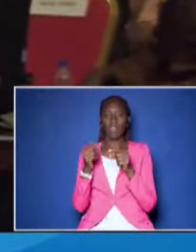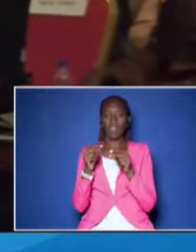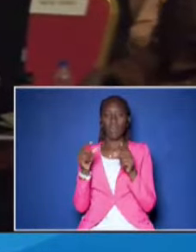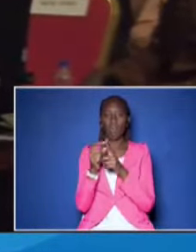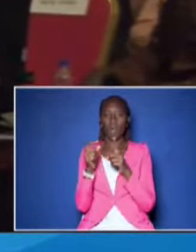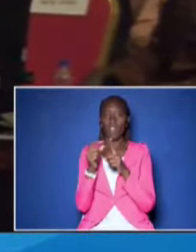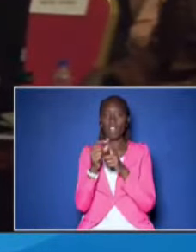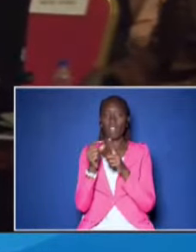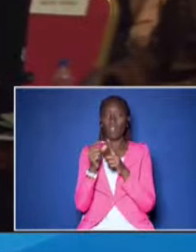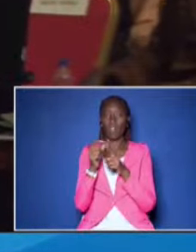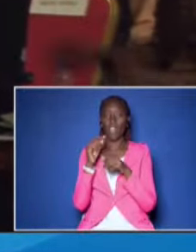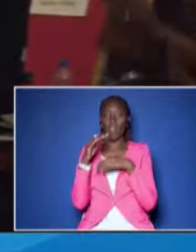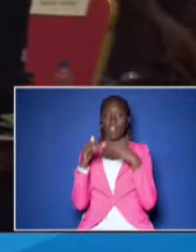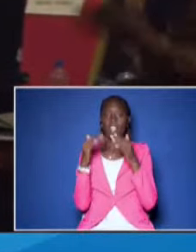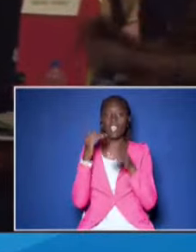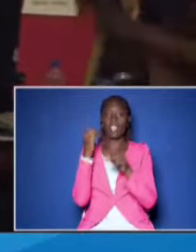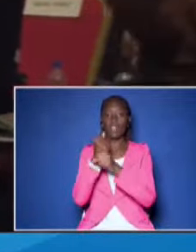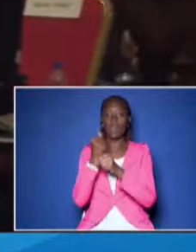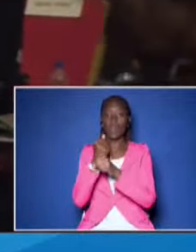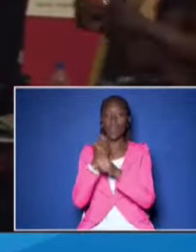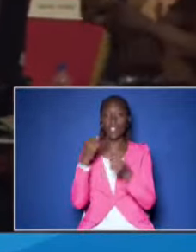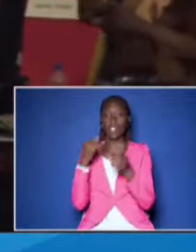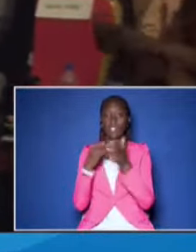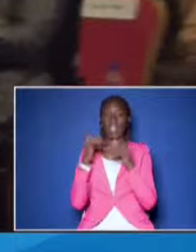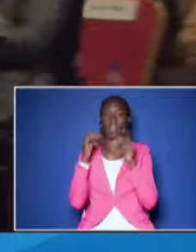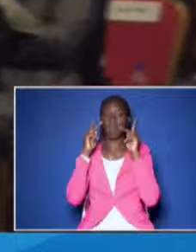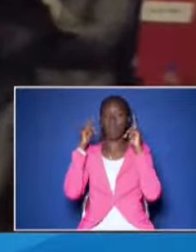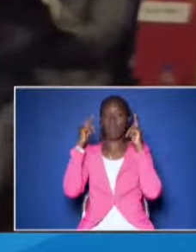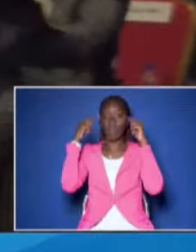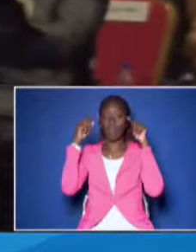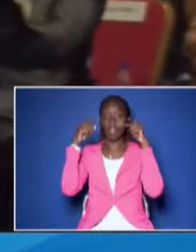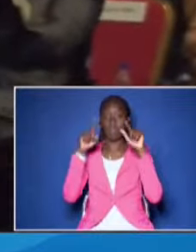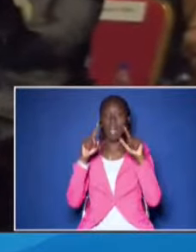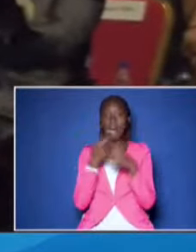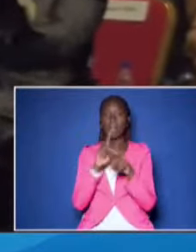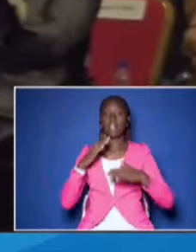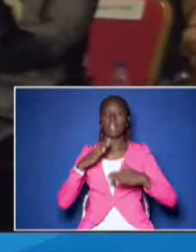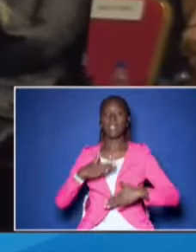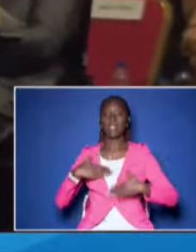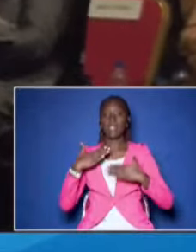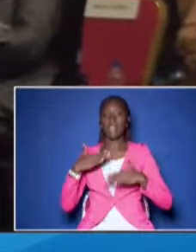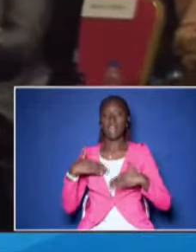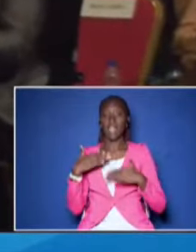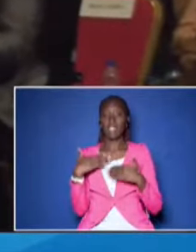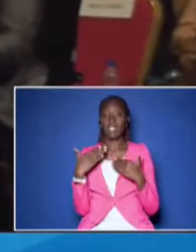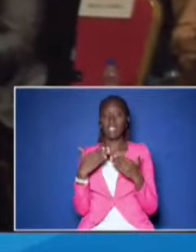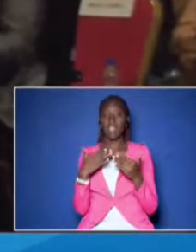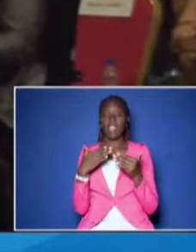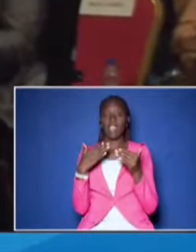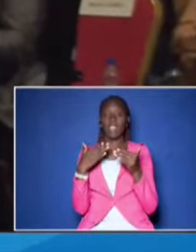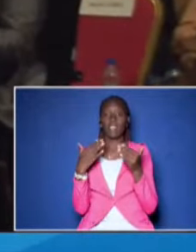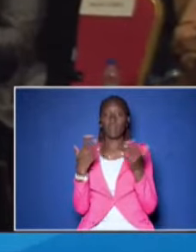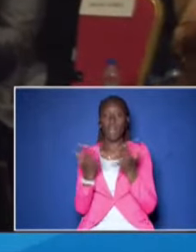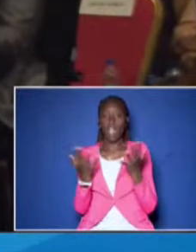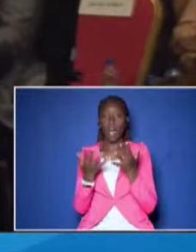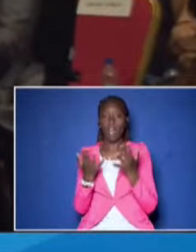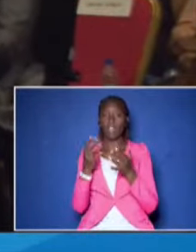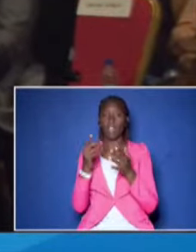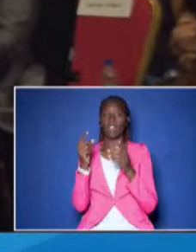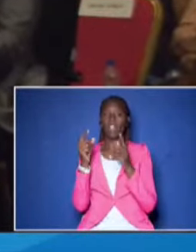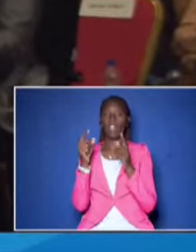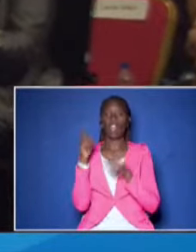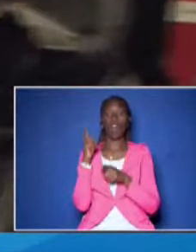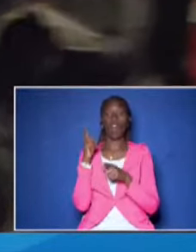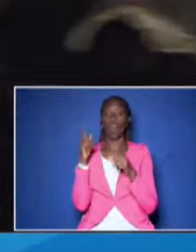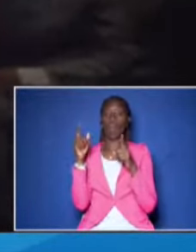whatever do it shall prosper but his Delight hold it hold it his Delight is in